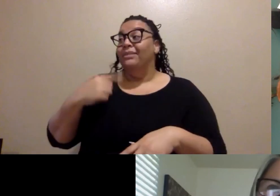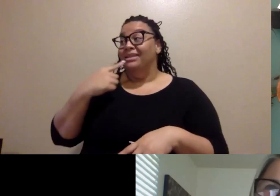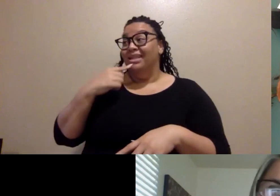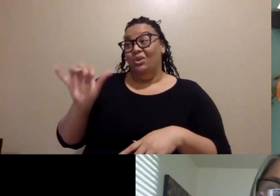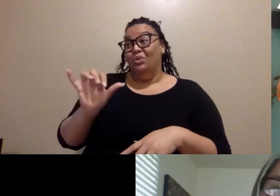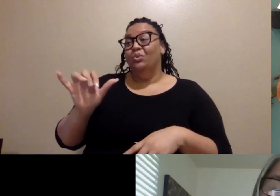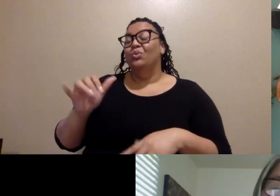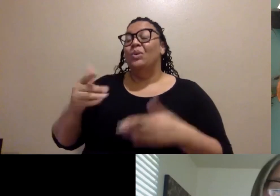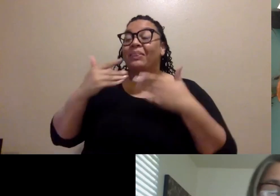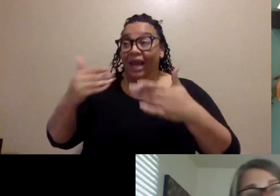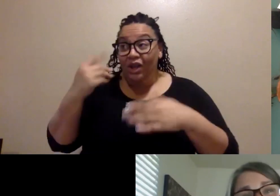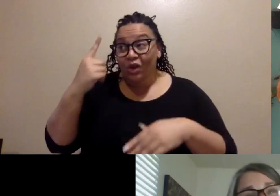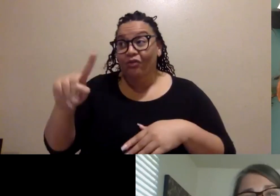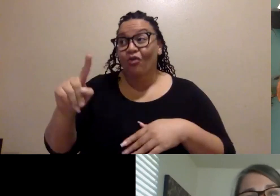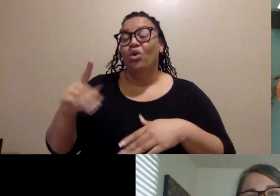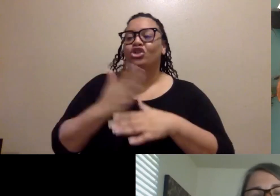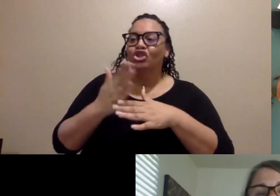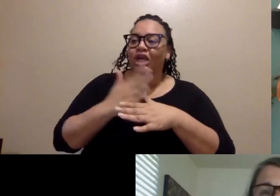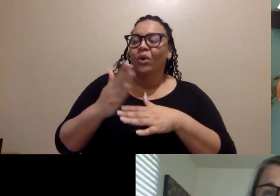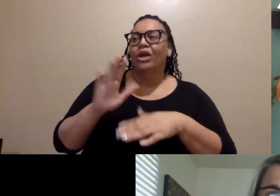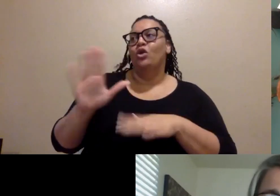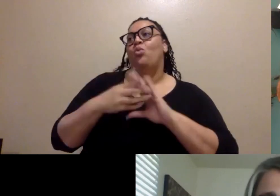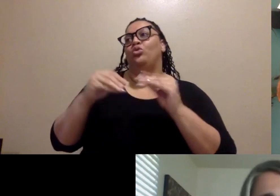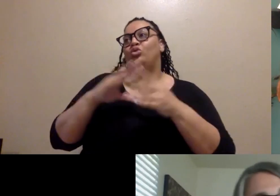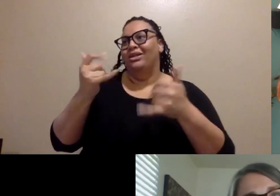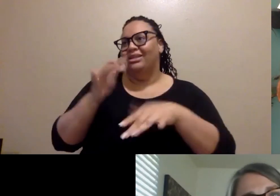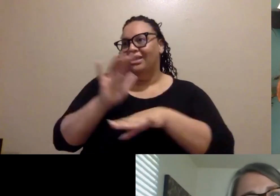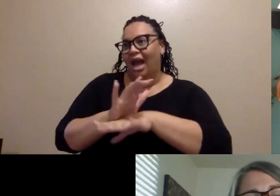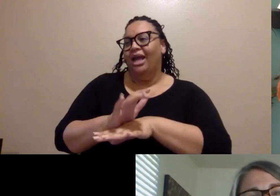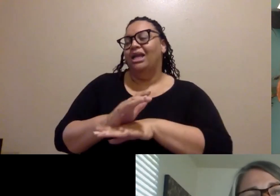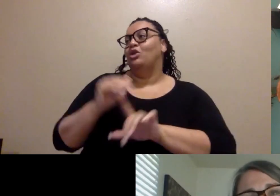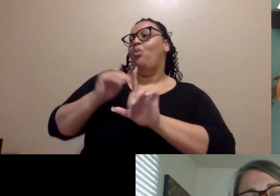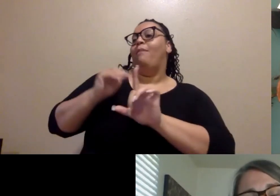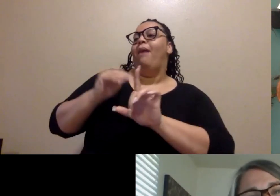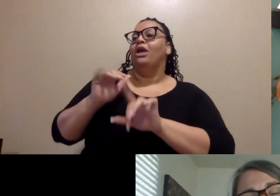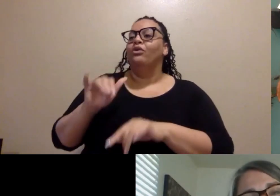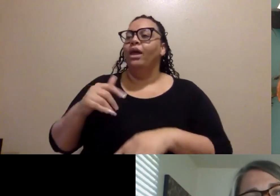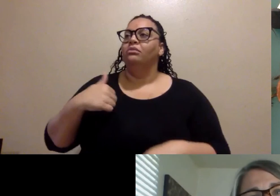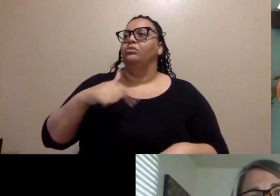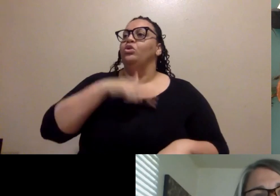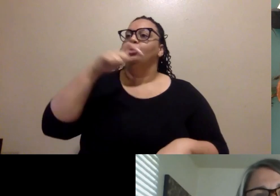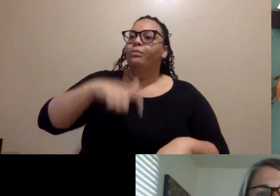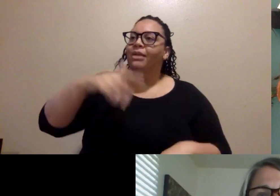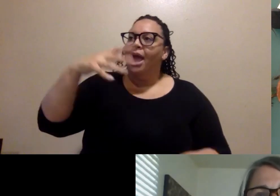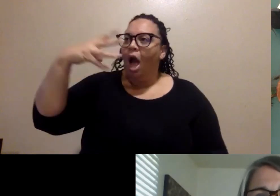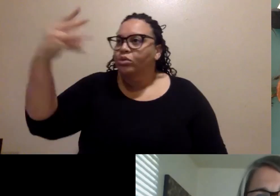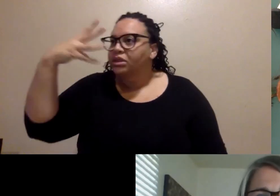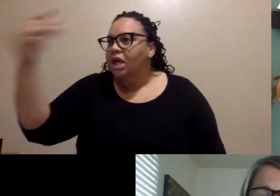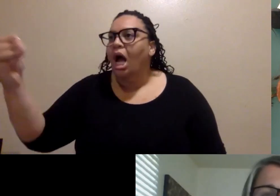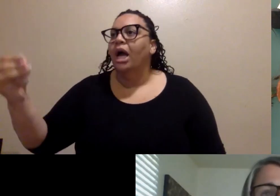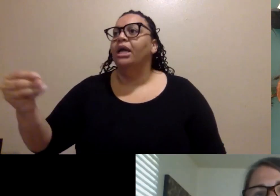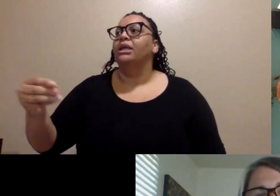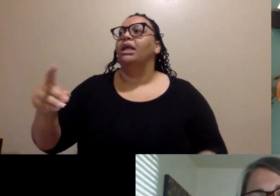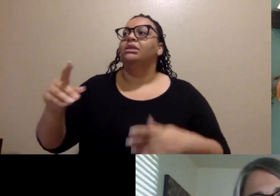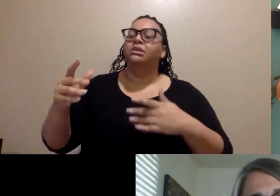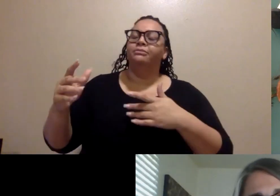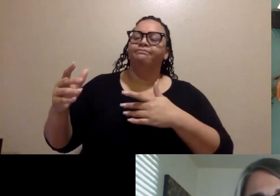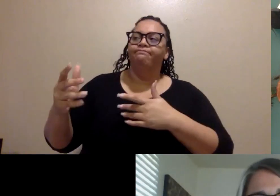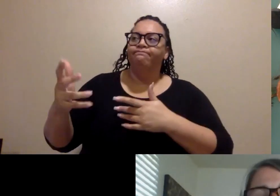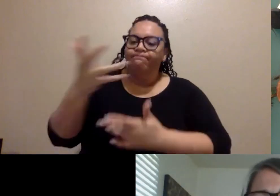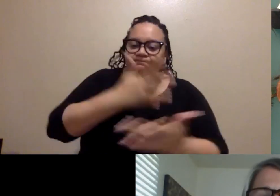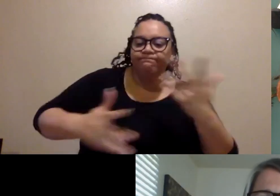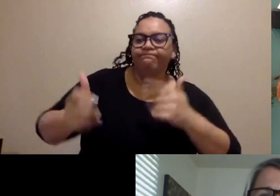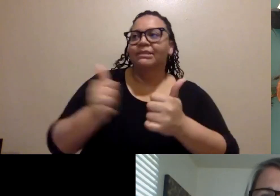you sharing your story tonight. And just a reminder, let's get outside and let's be in community with one another.